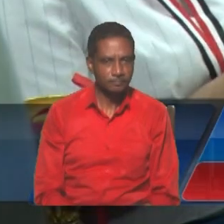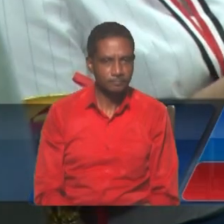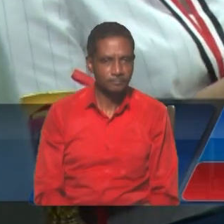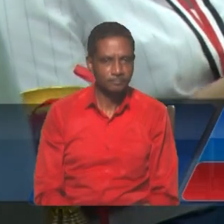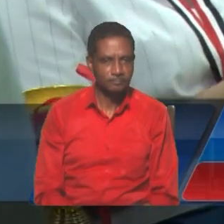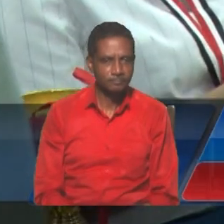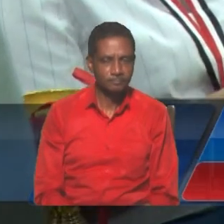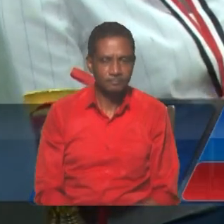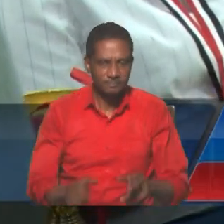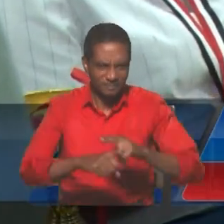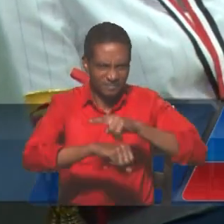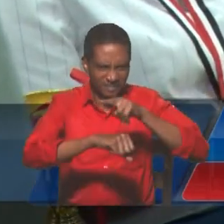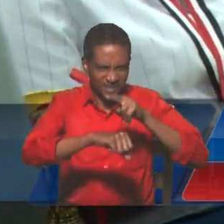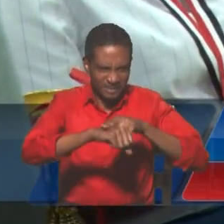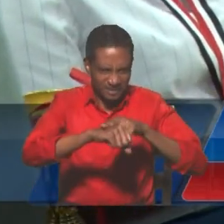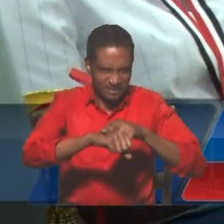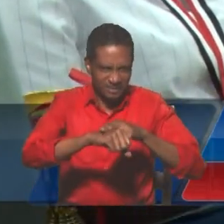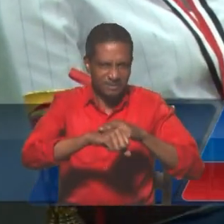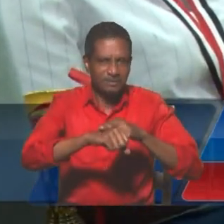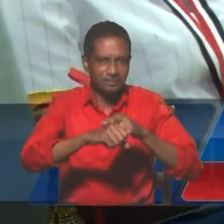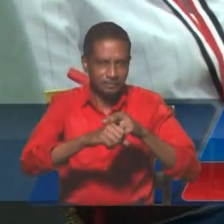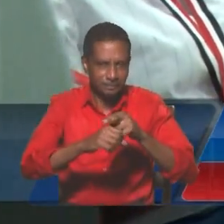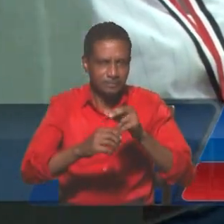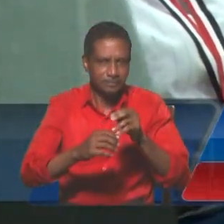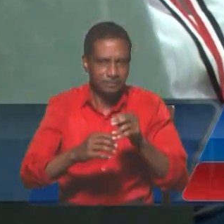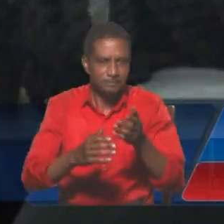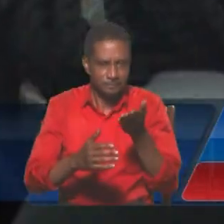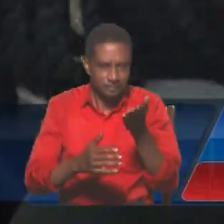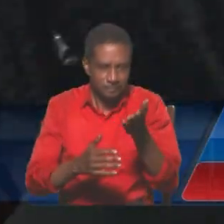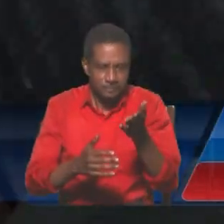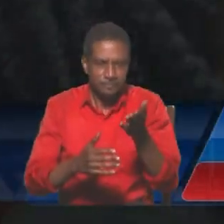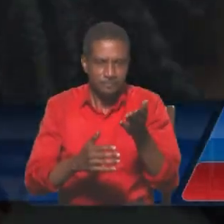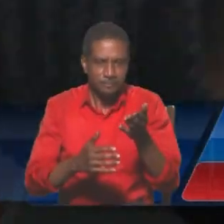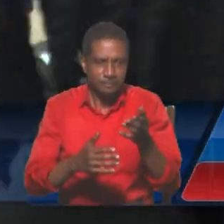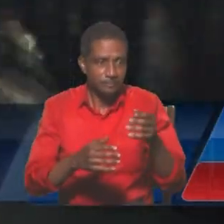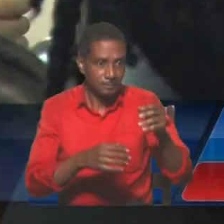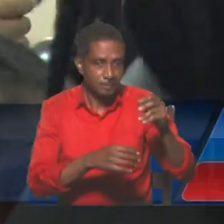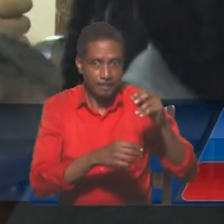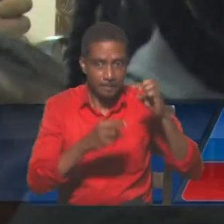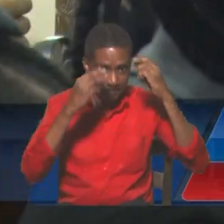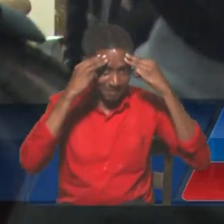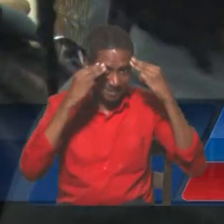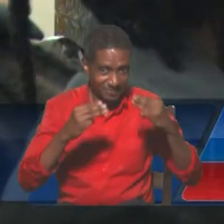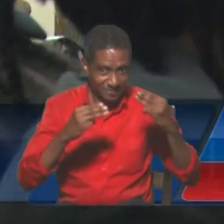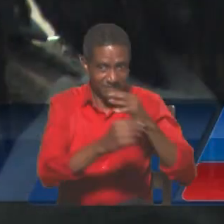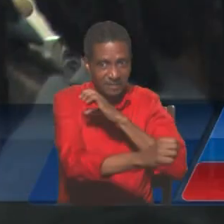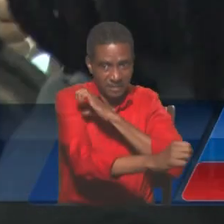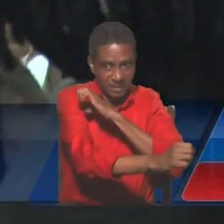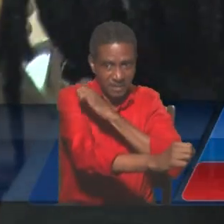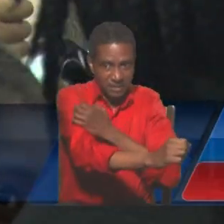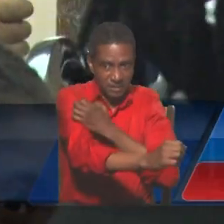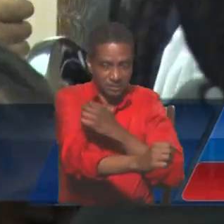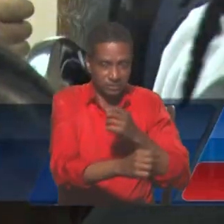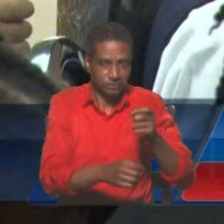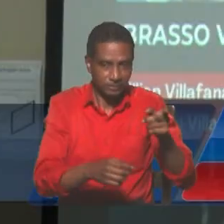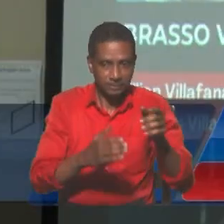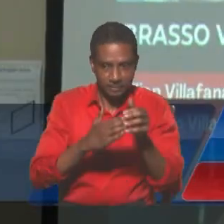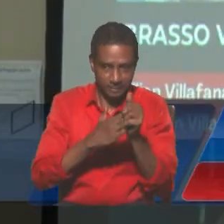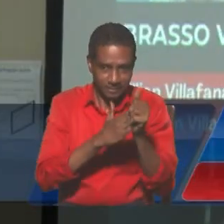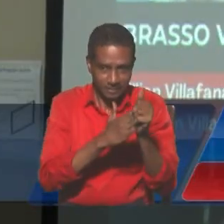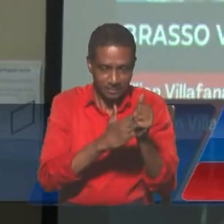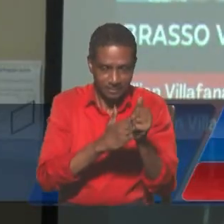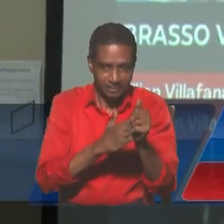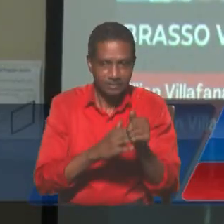A national initiative spearheaded by the Ministry of Energy and Energy Industries and led by the University of Trinidad and